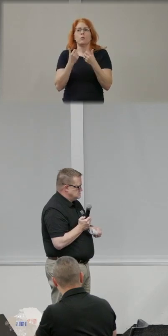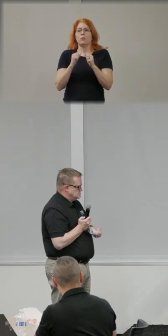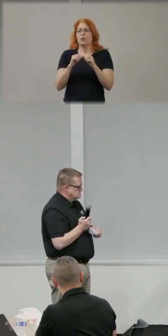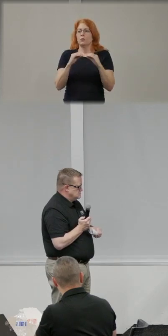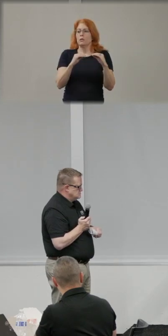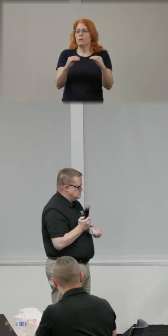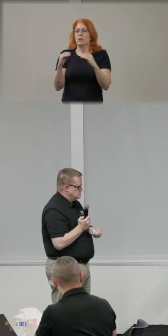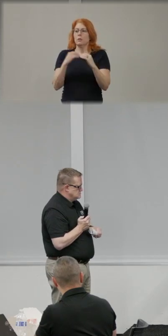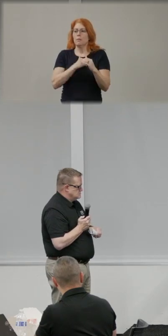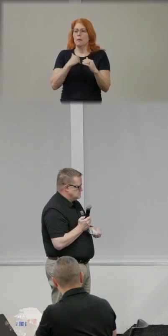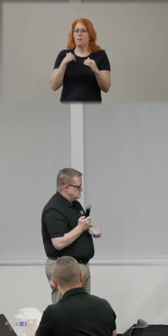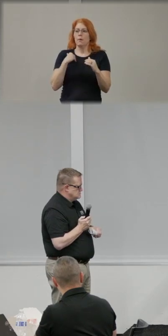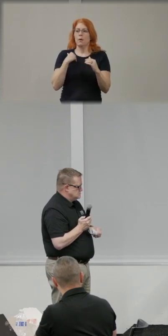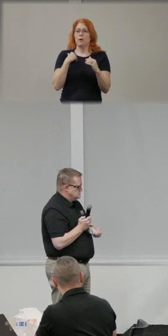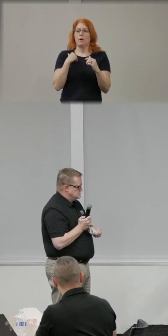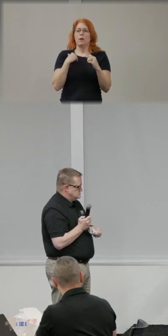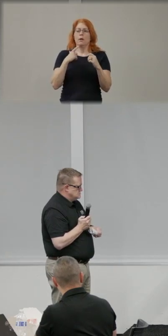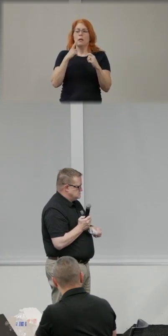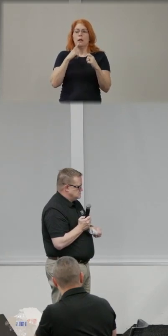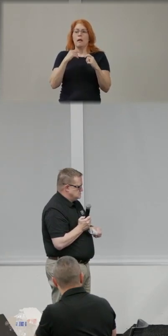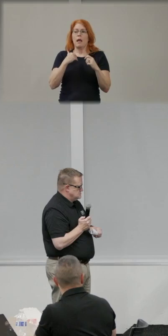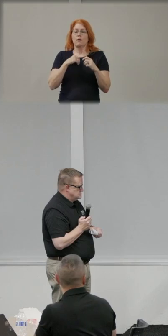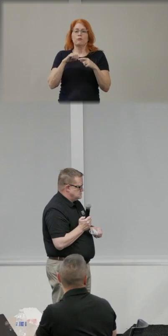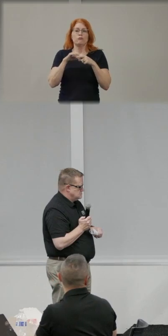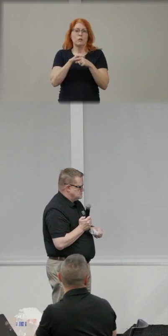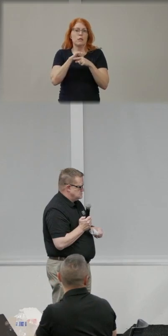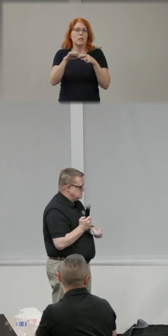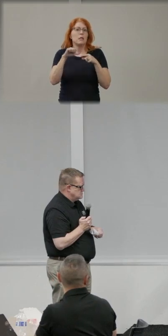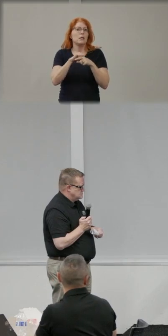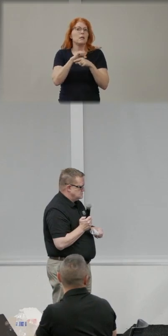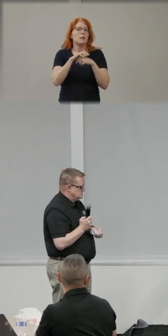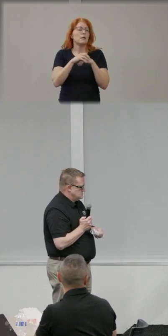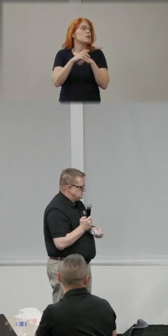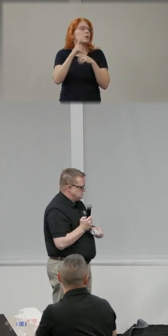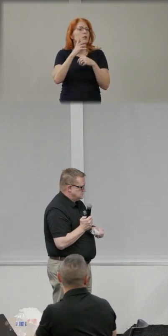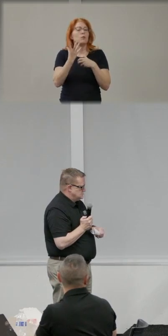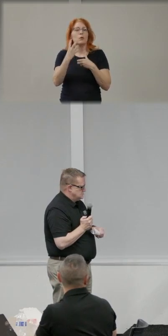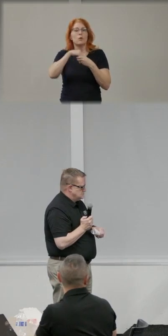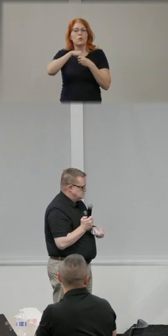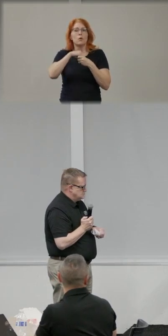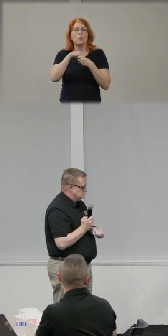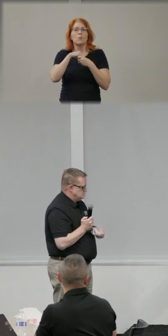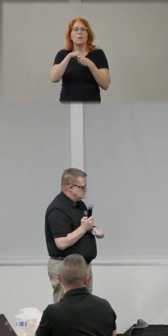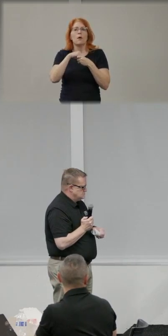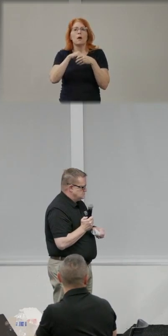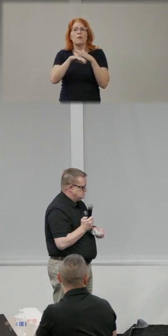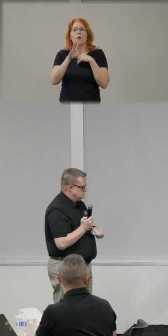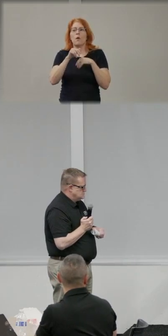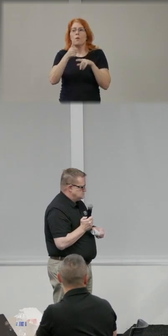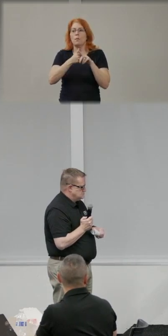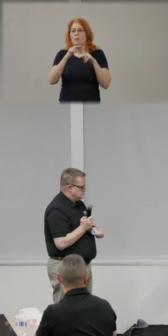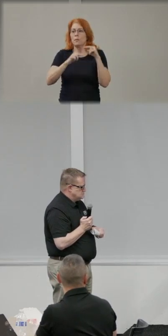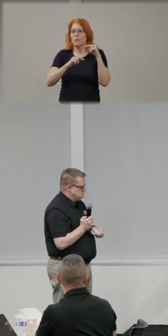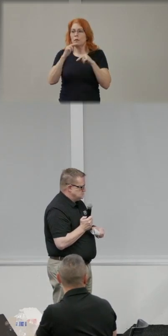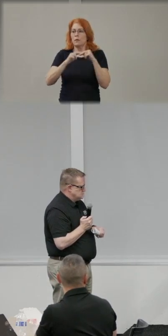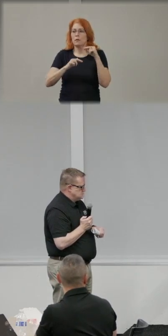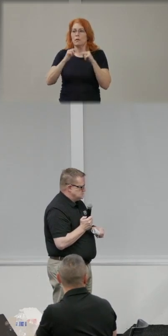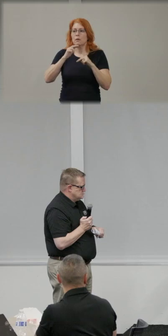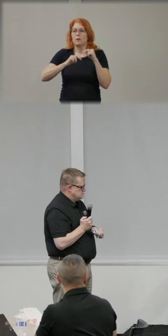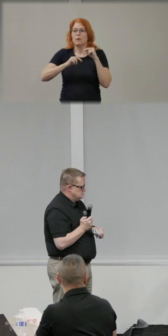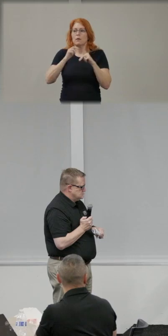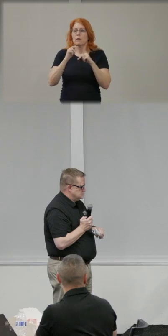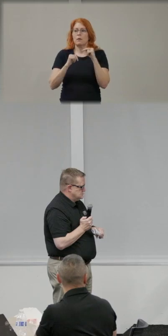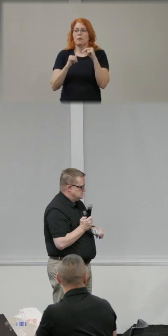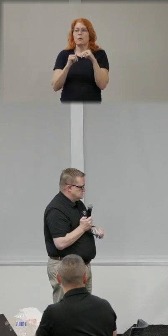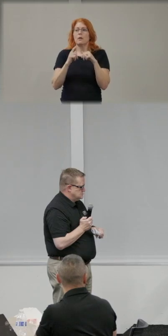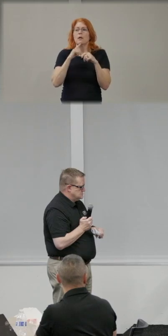our members who are attending these trainings to incorporate them into their own buildings. So we can't get every